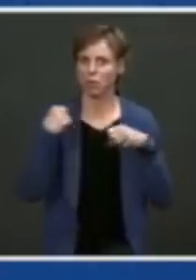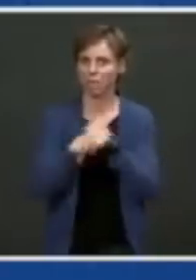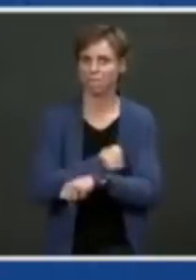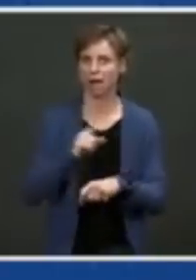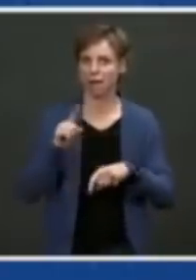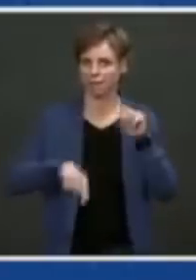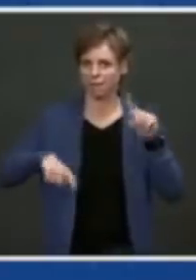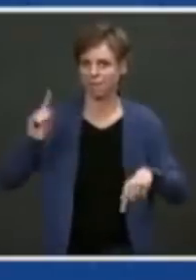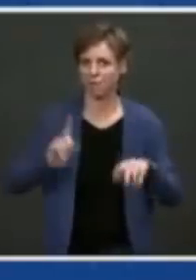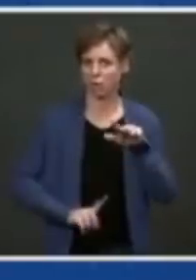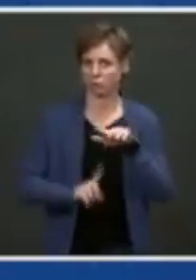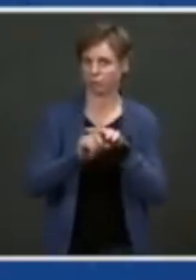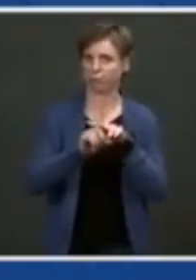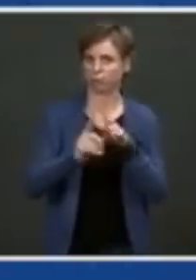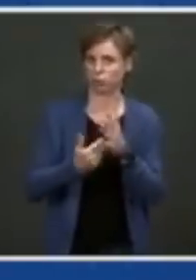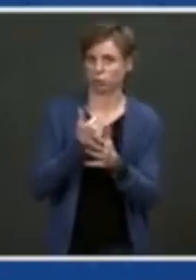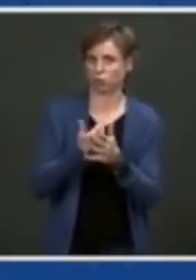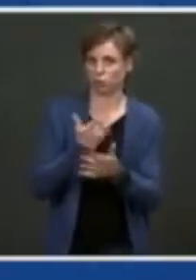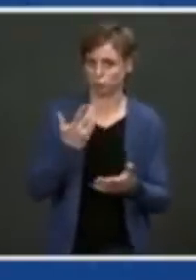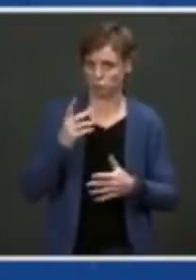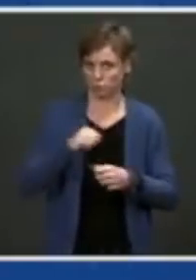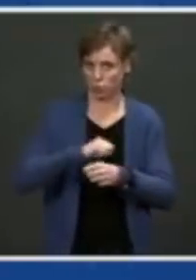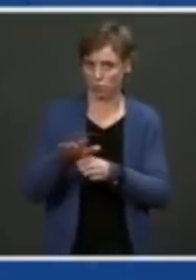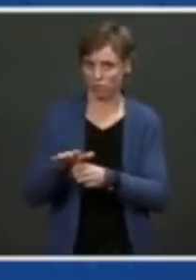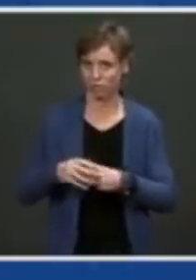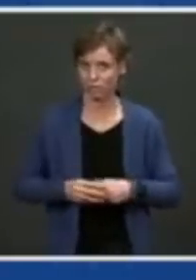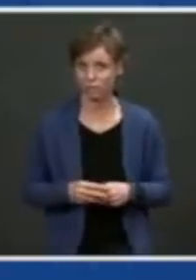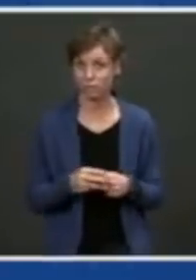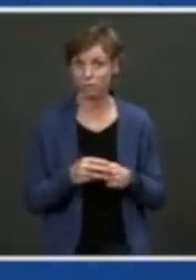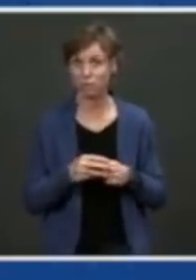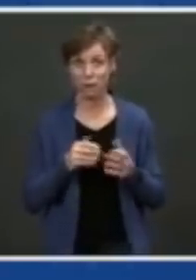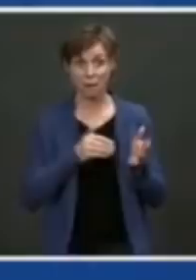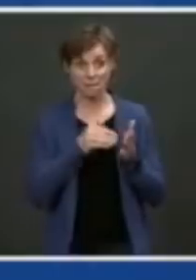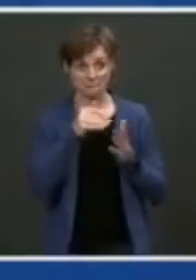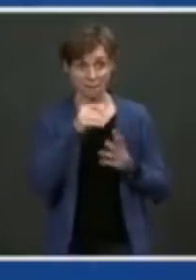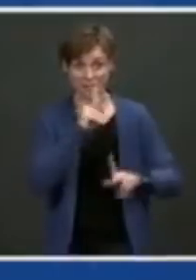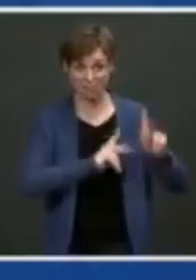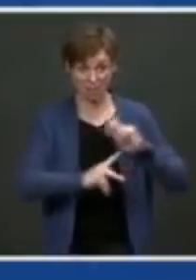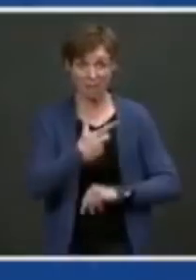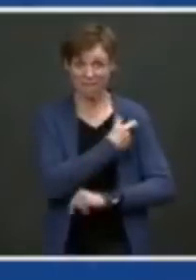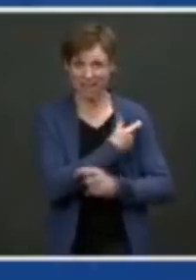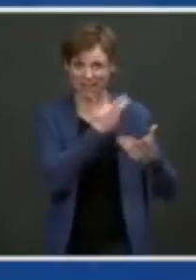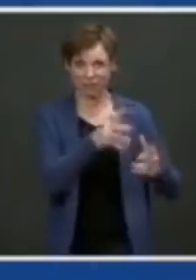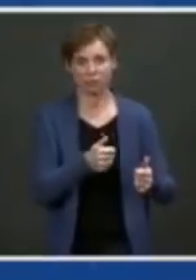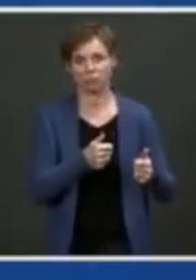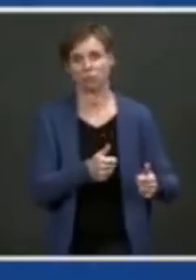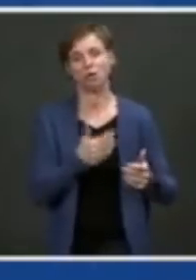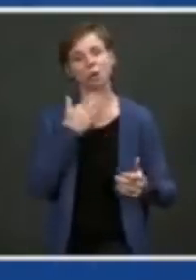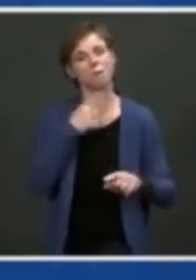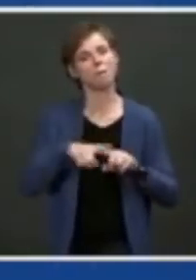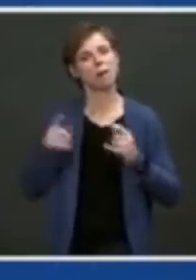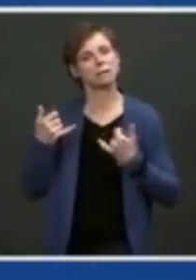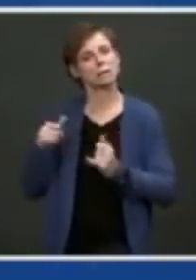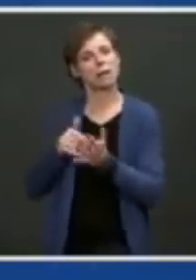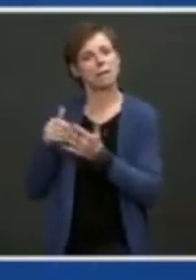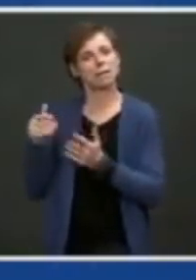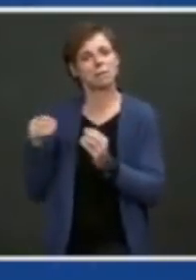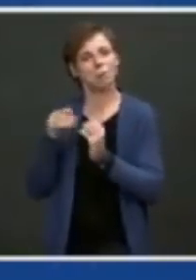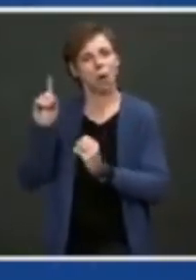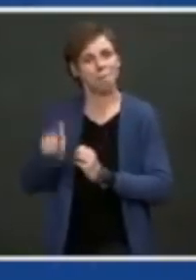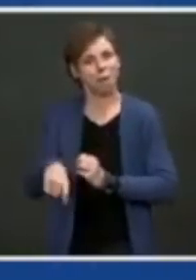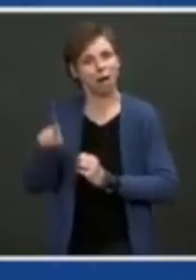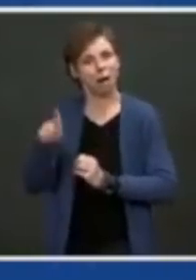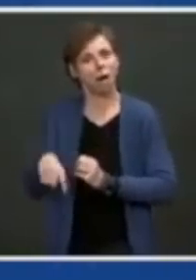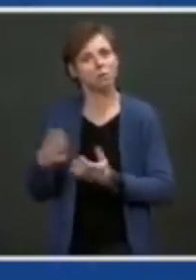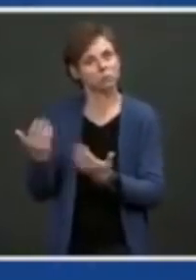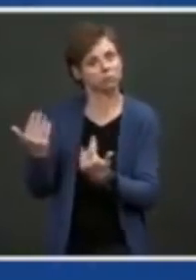While millions of people are vaccinated, we need millions more to be vaccinated. And again, I need you to get